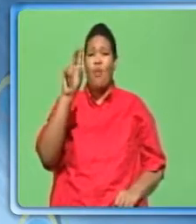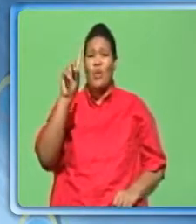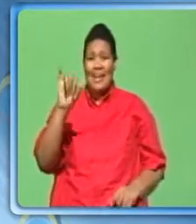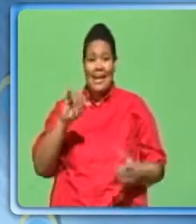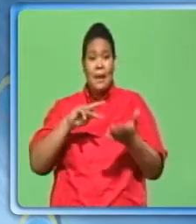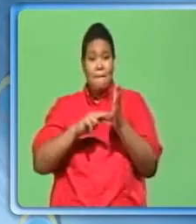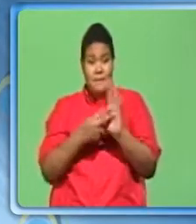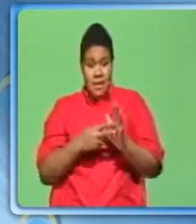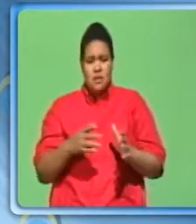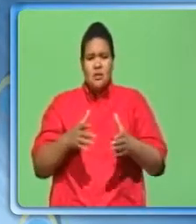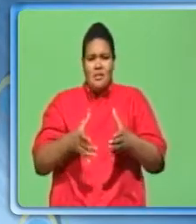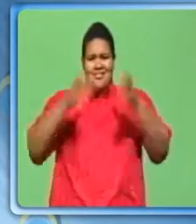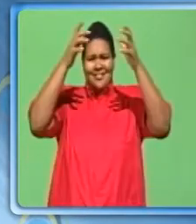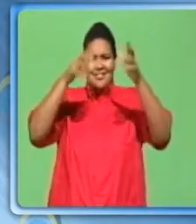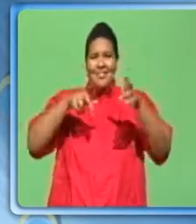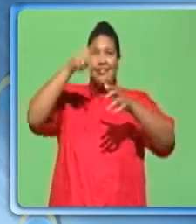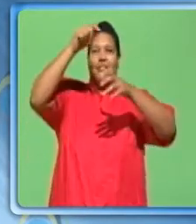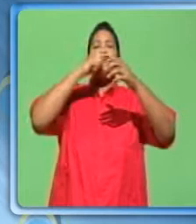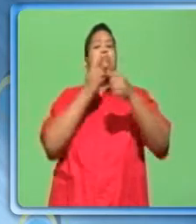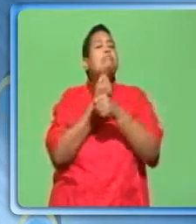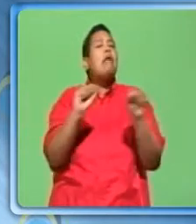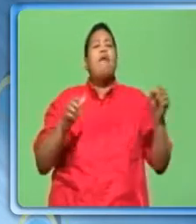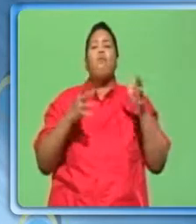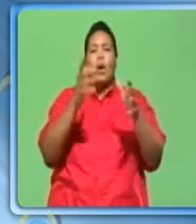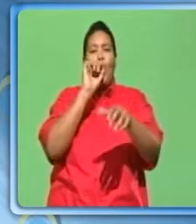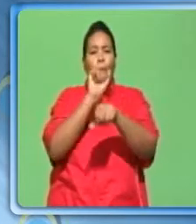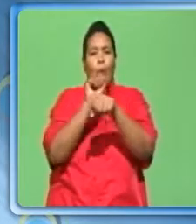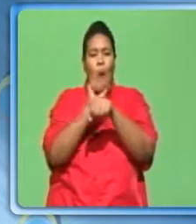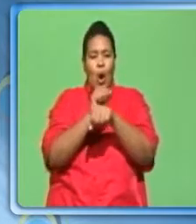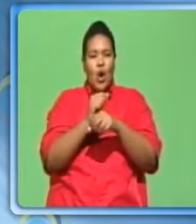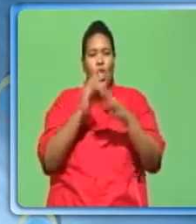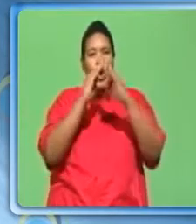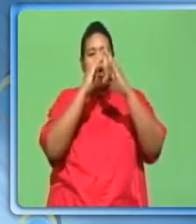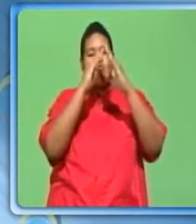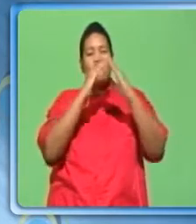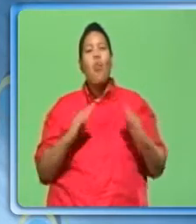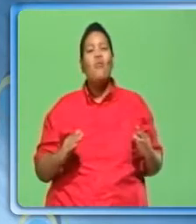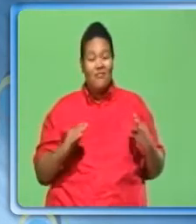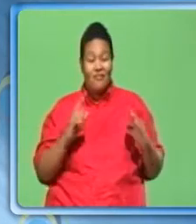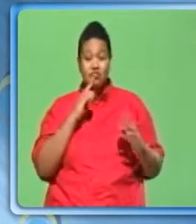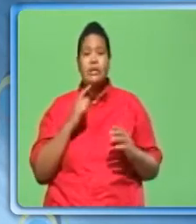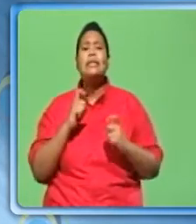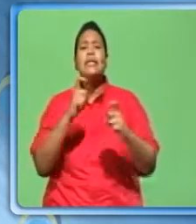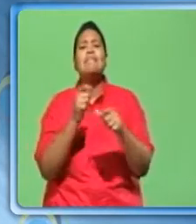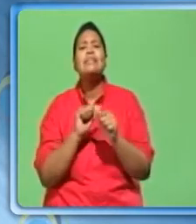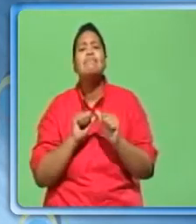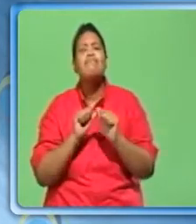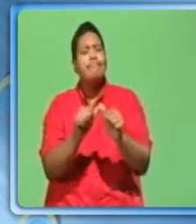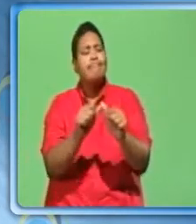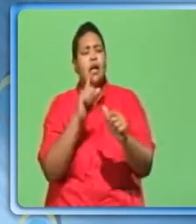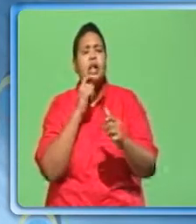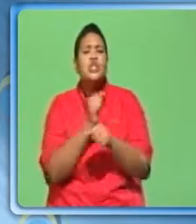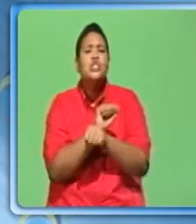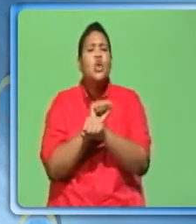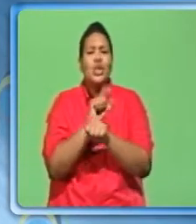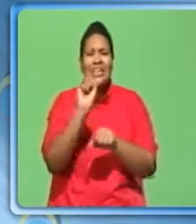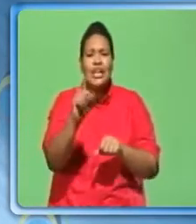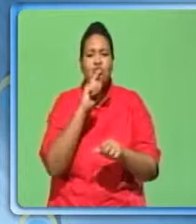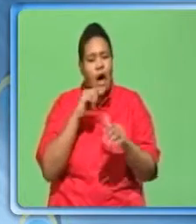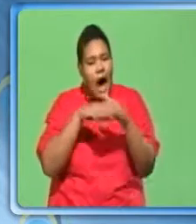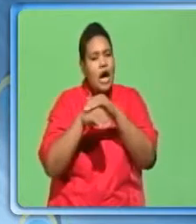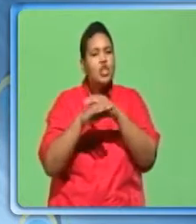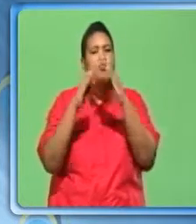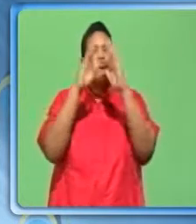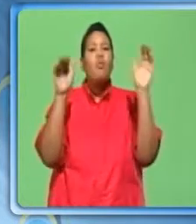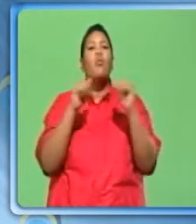the safest ways to work on a roof, as it provides the stability and security needed to access the roof